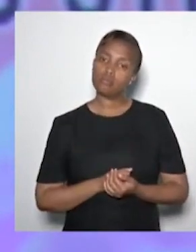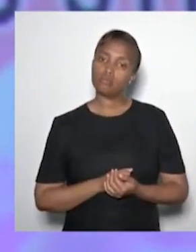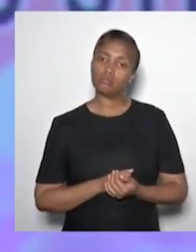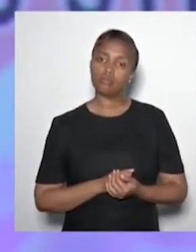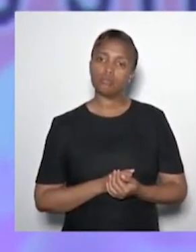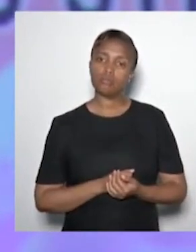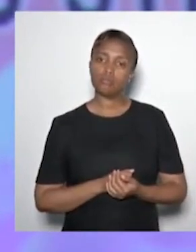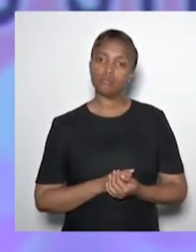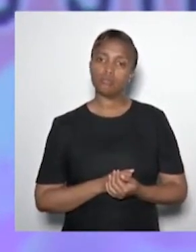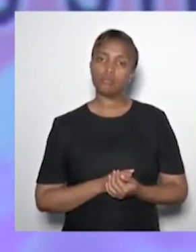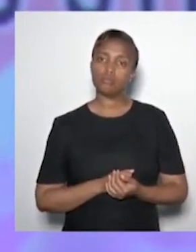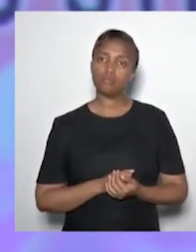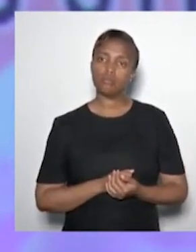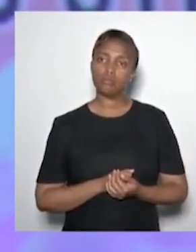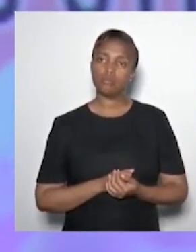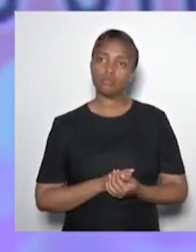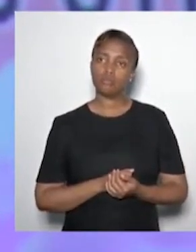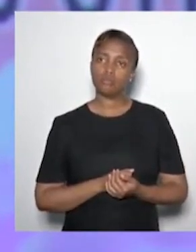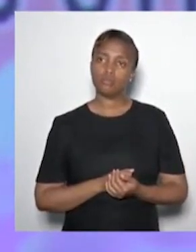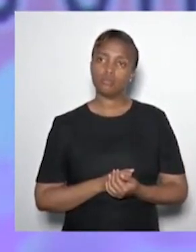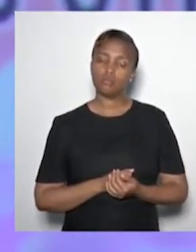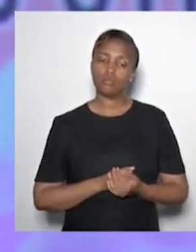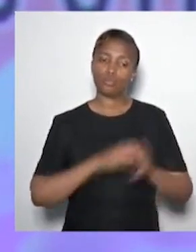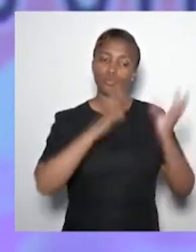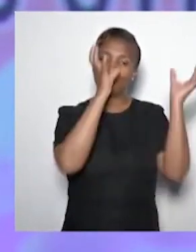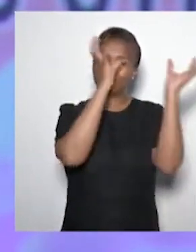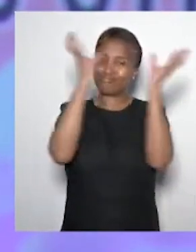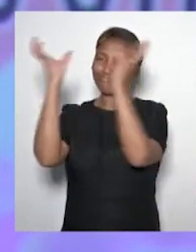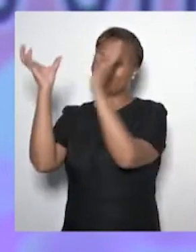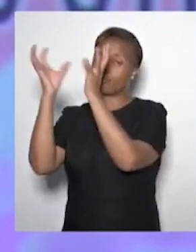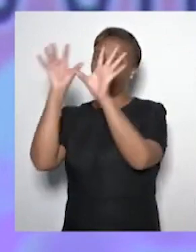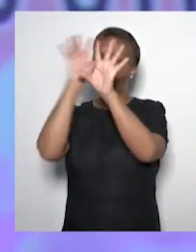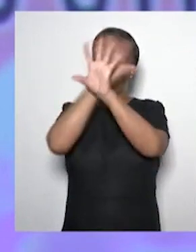To roll back the clouds of darkness. Now I understand